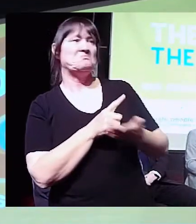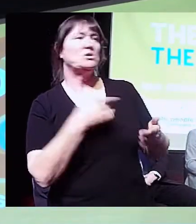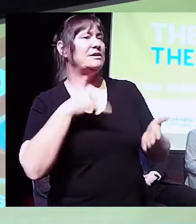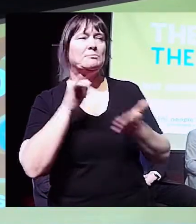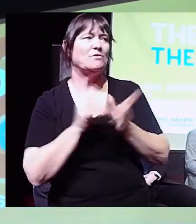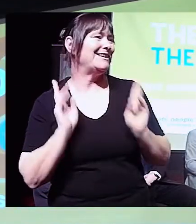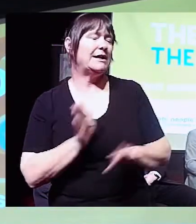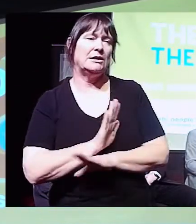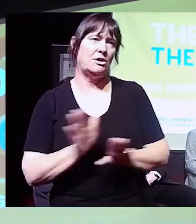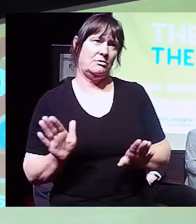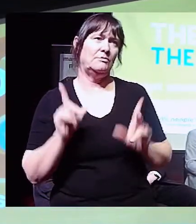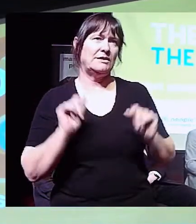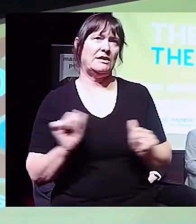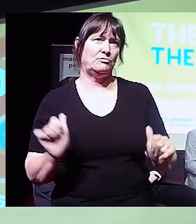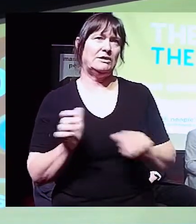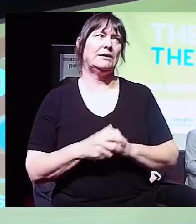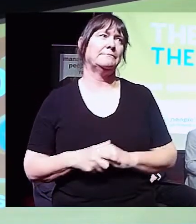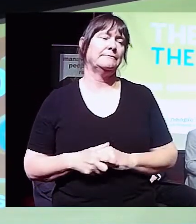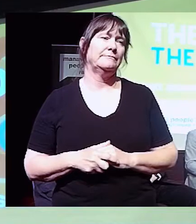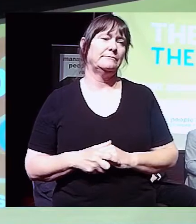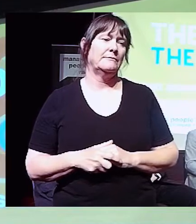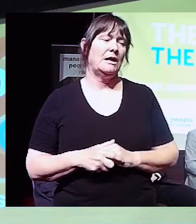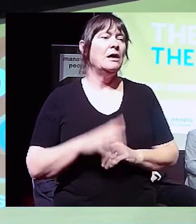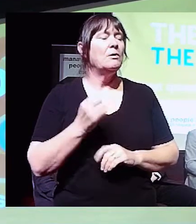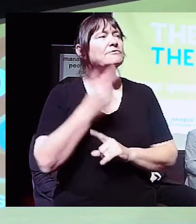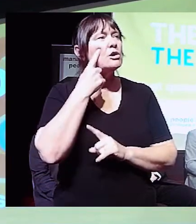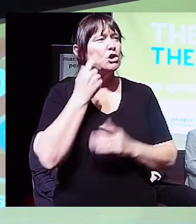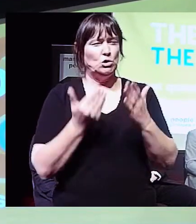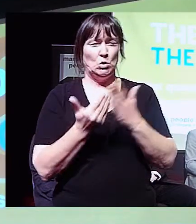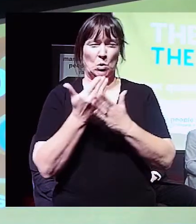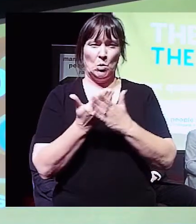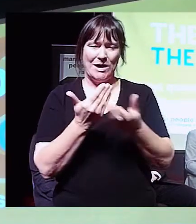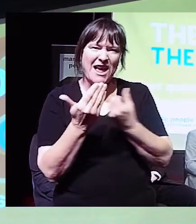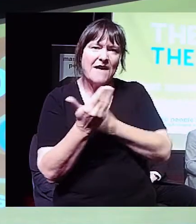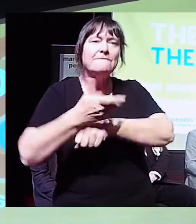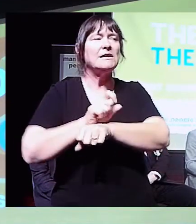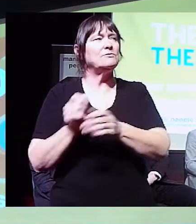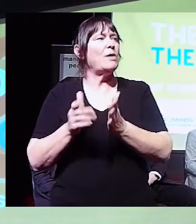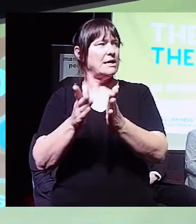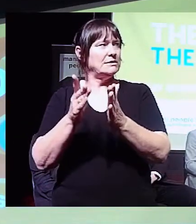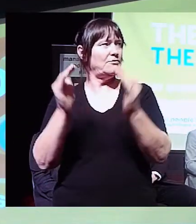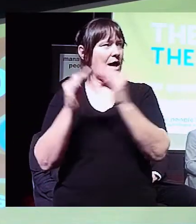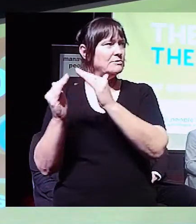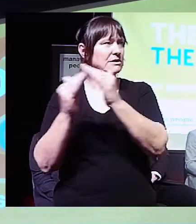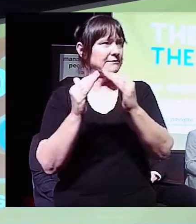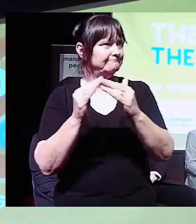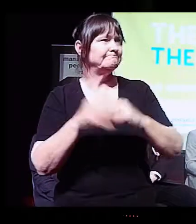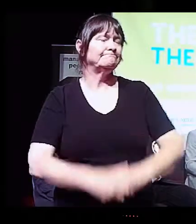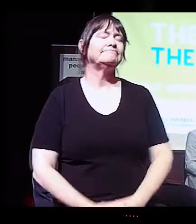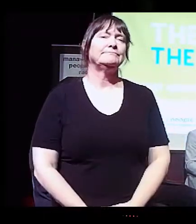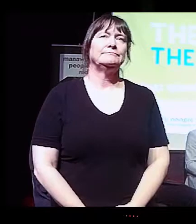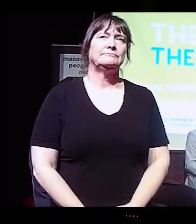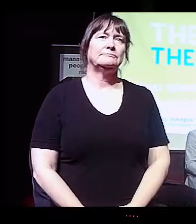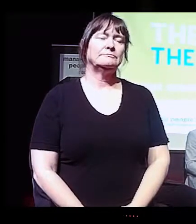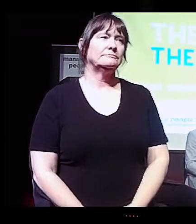approval from the council. It's already approved. We've got to look at new and innovative ways to house the population. New Conservative is for that.